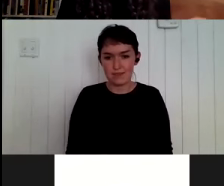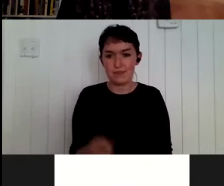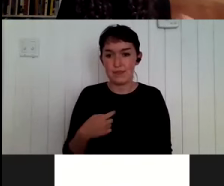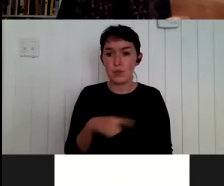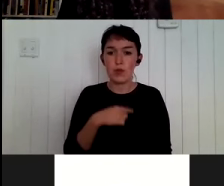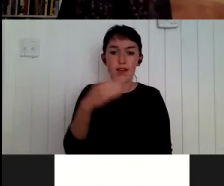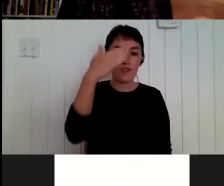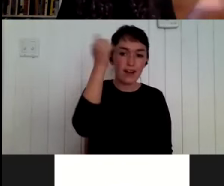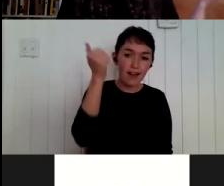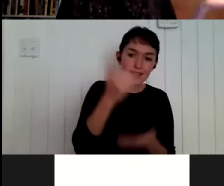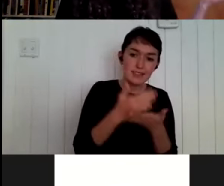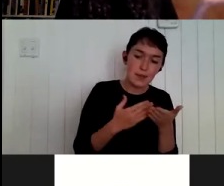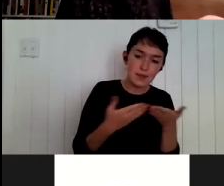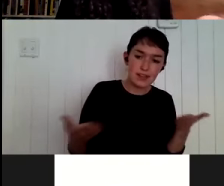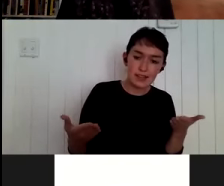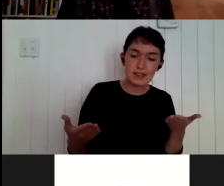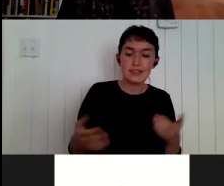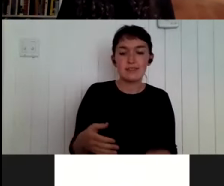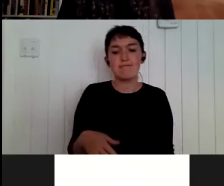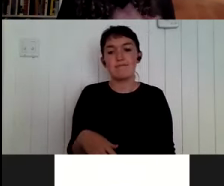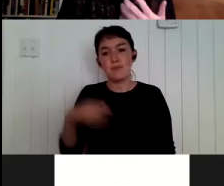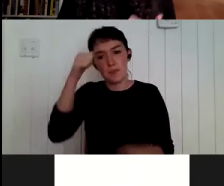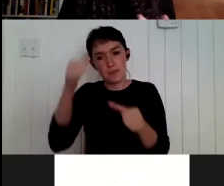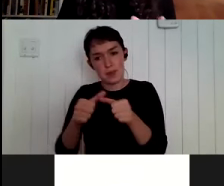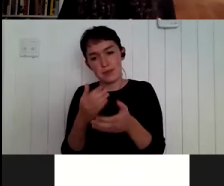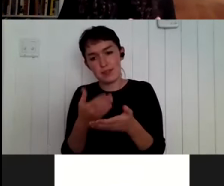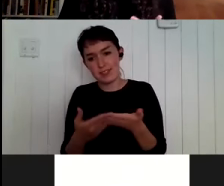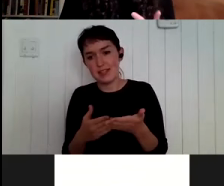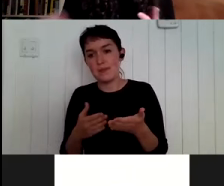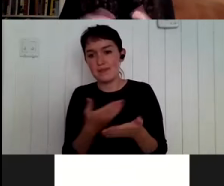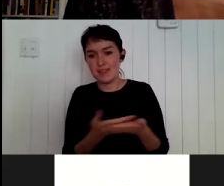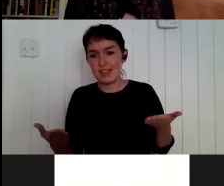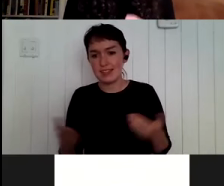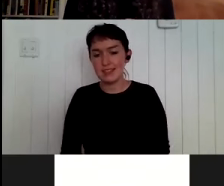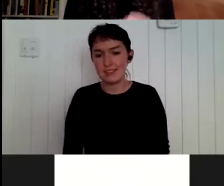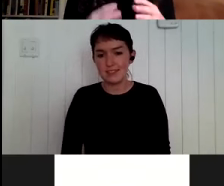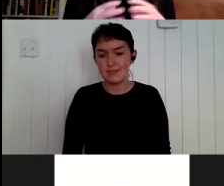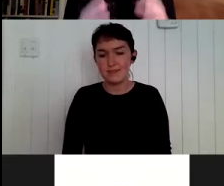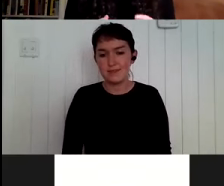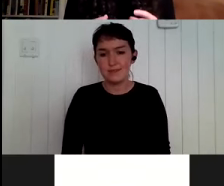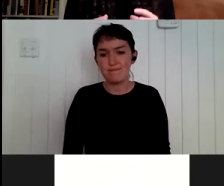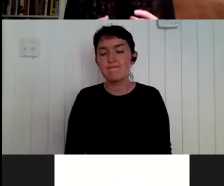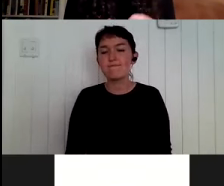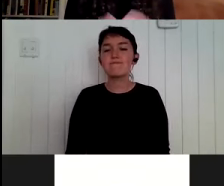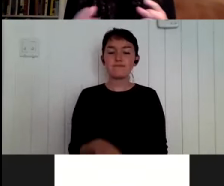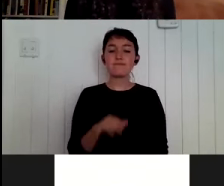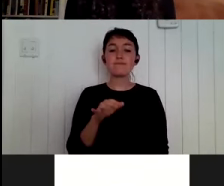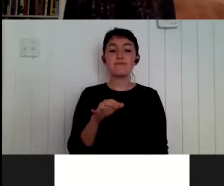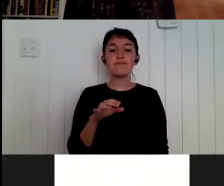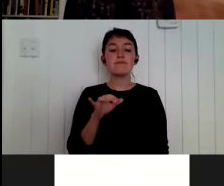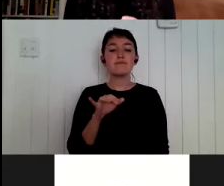and hold on to from any experience. And that's in part because our memories are stabilized